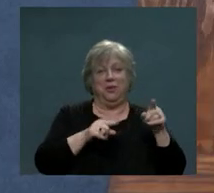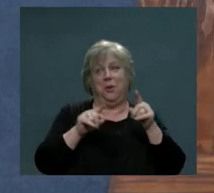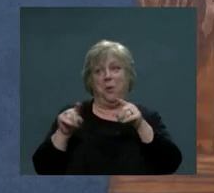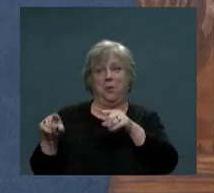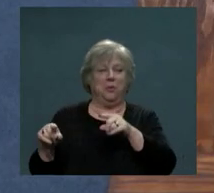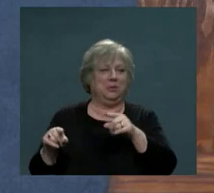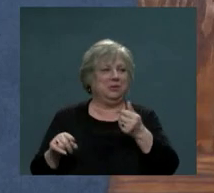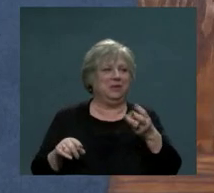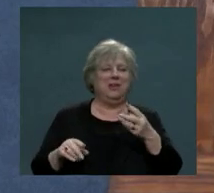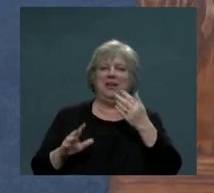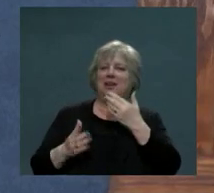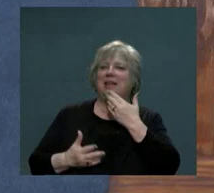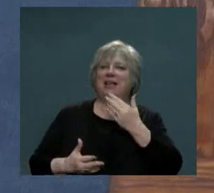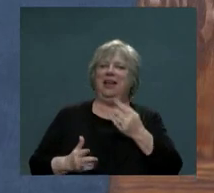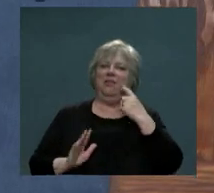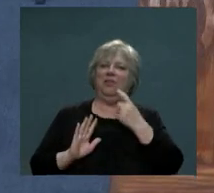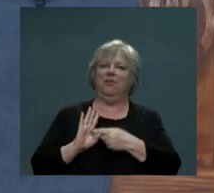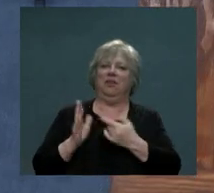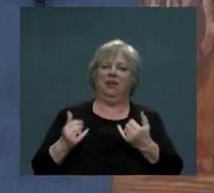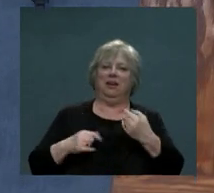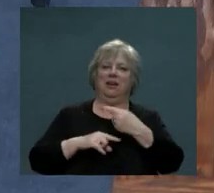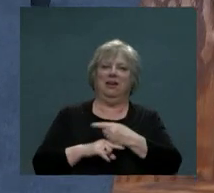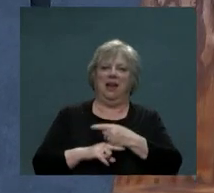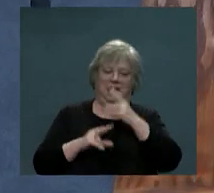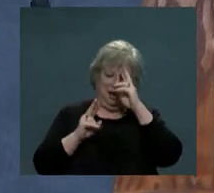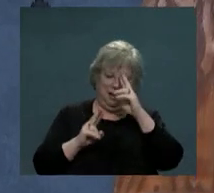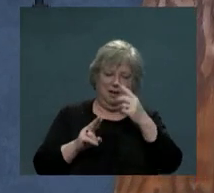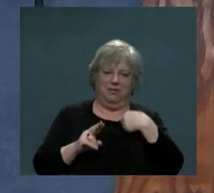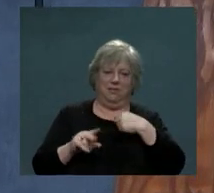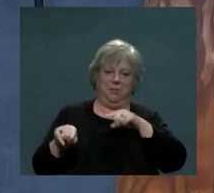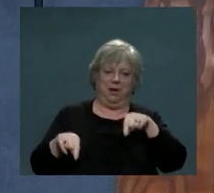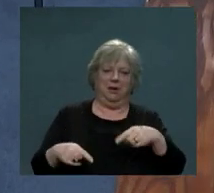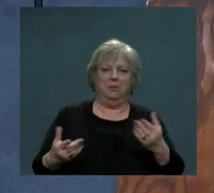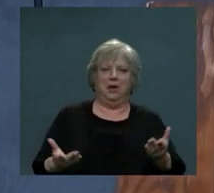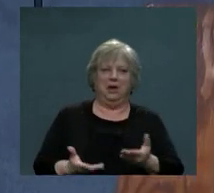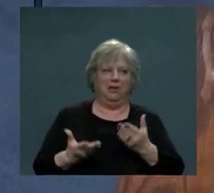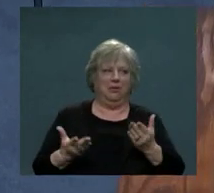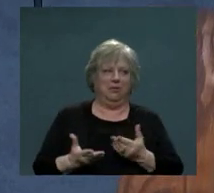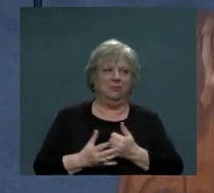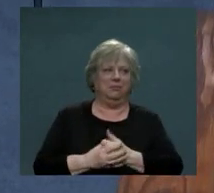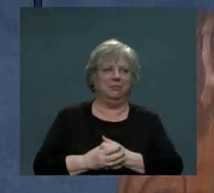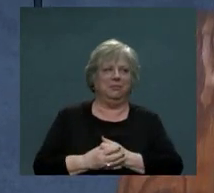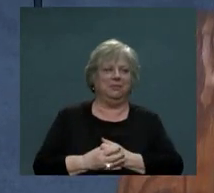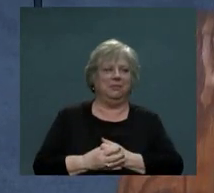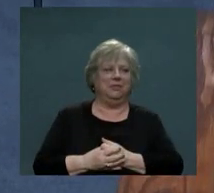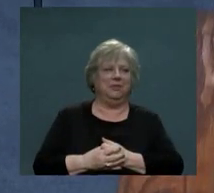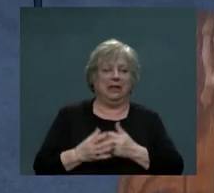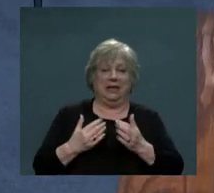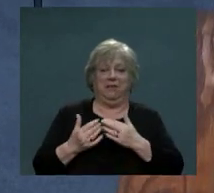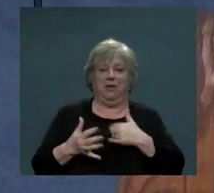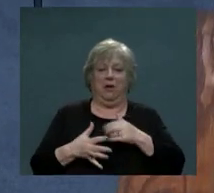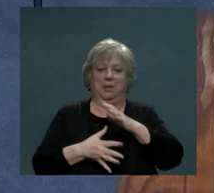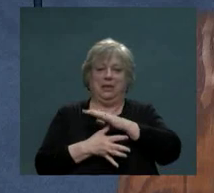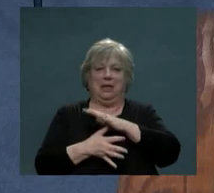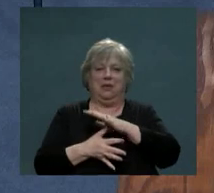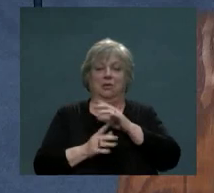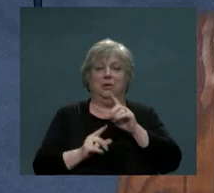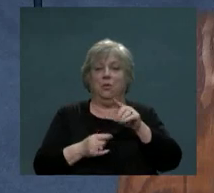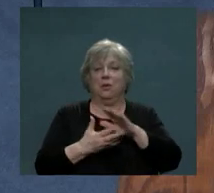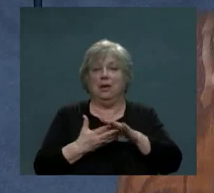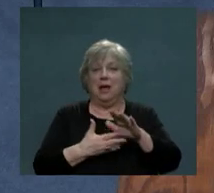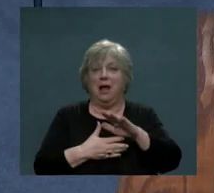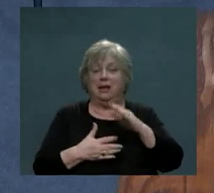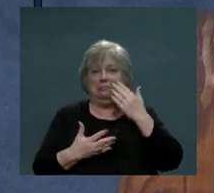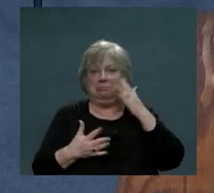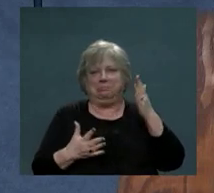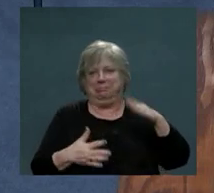Hi, thank you for the recognition today, and it's an honor to be here. And even though I'm a senior, I don't know where I'm going